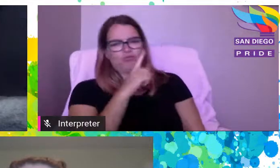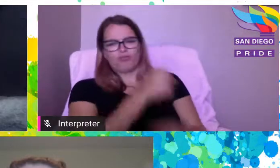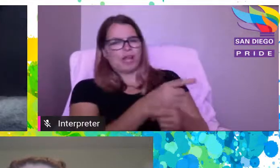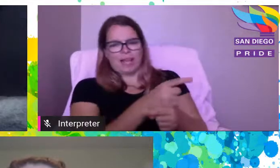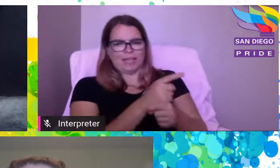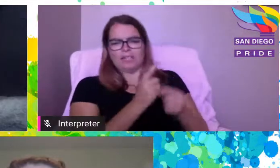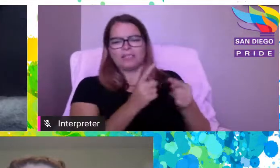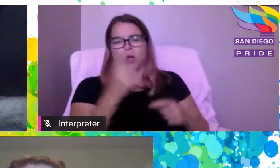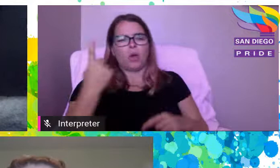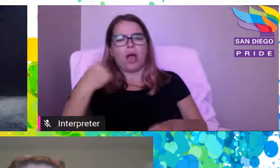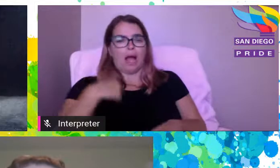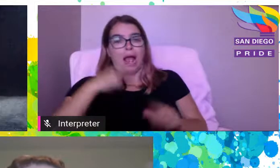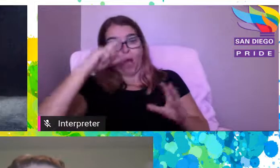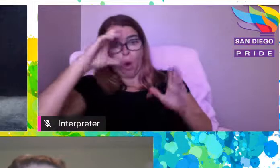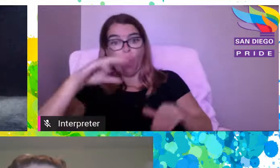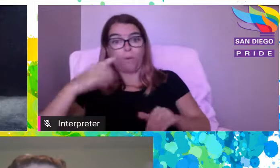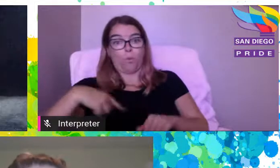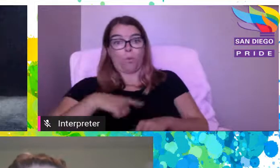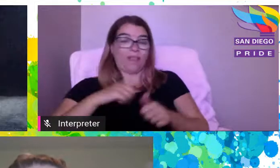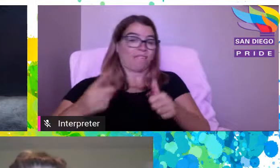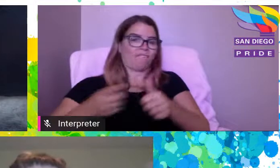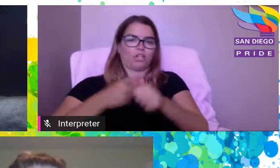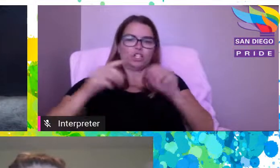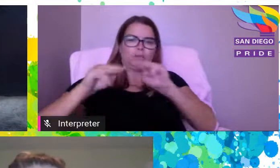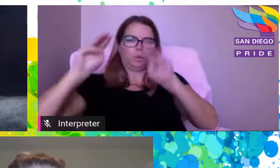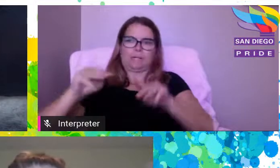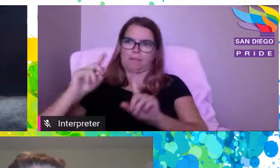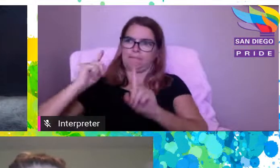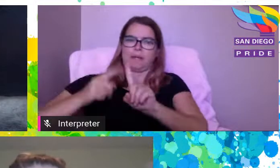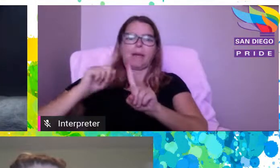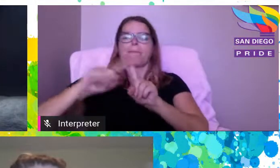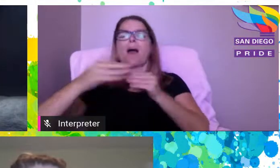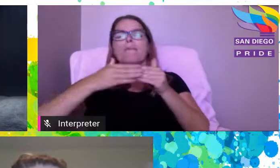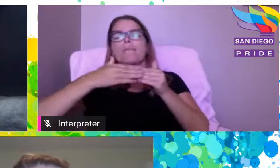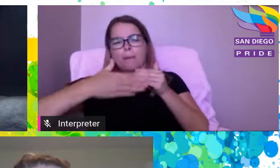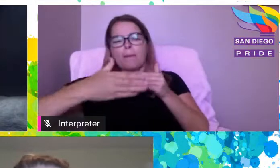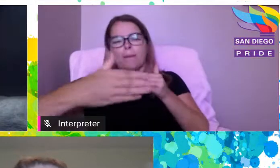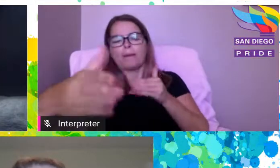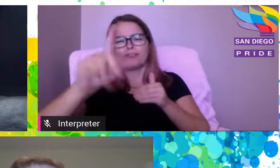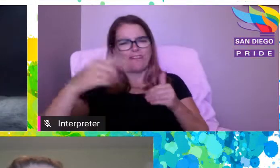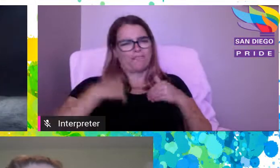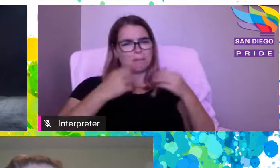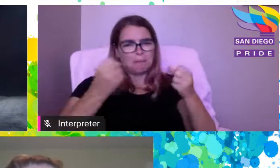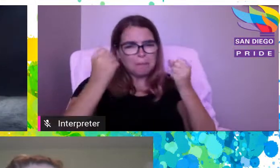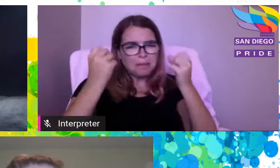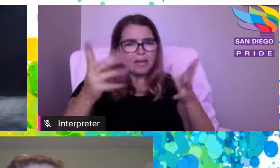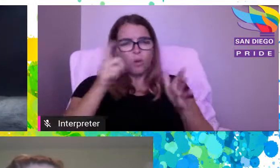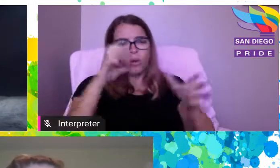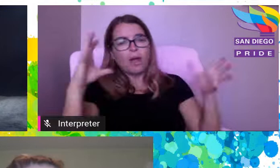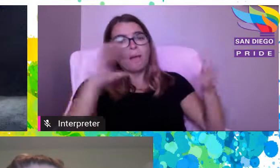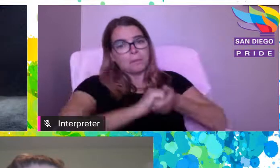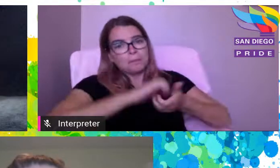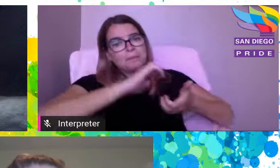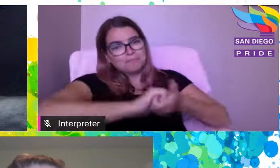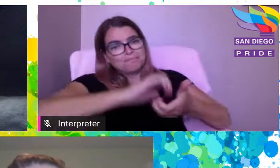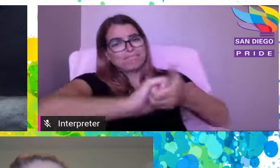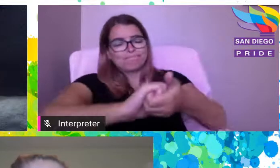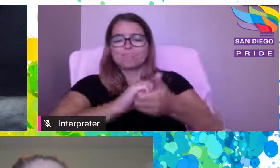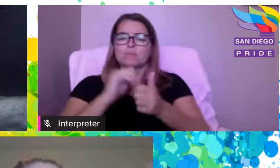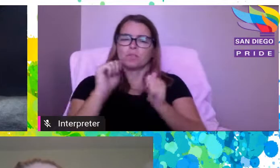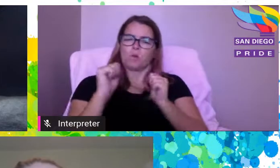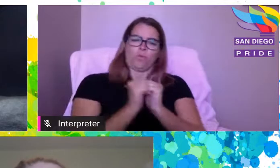the first institution in a long line of many who partner with Pride and bring these kinds of events to their